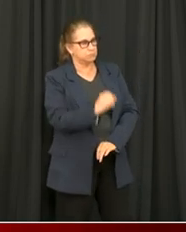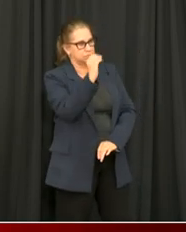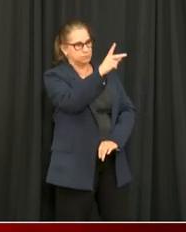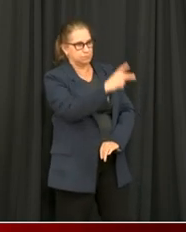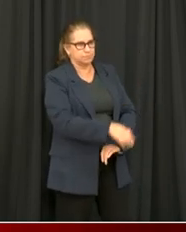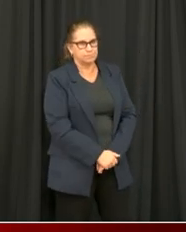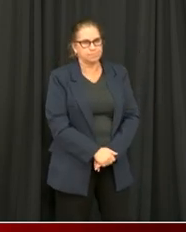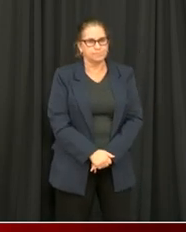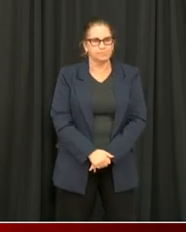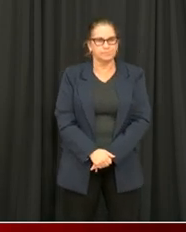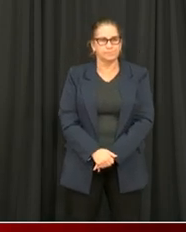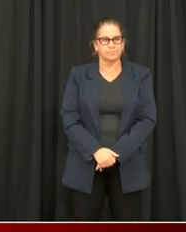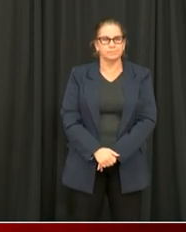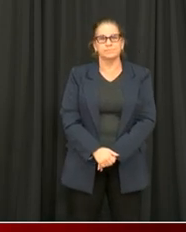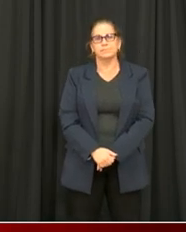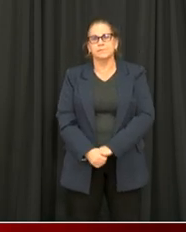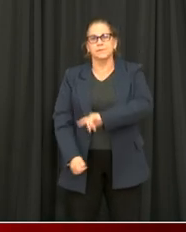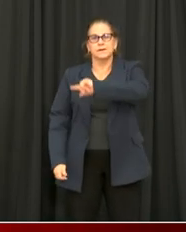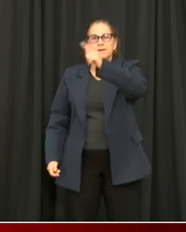Yes.